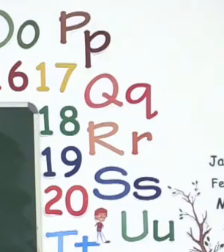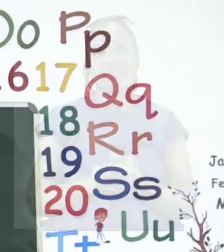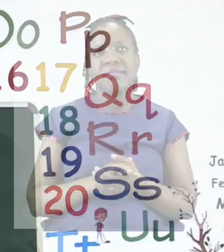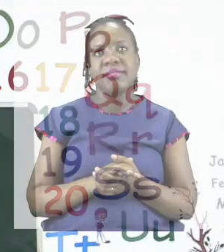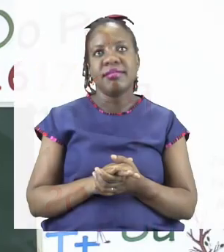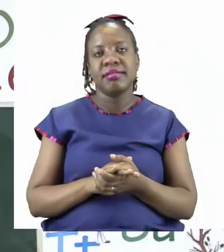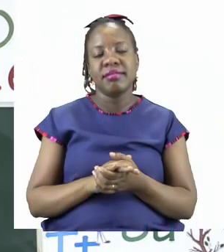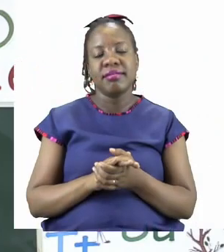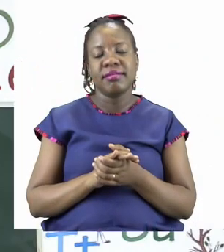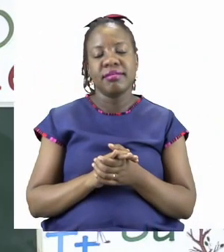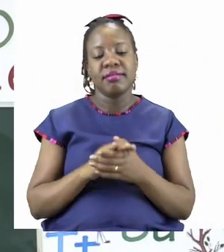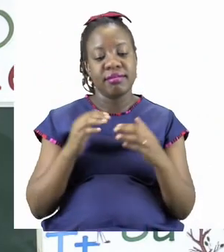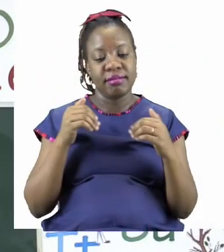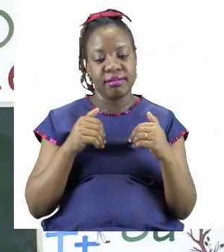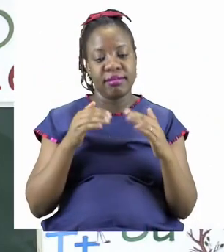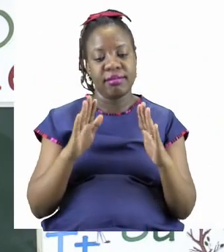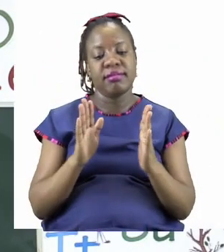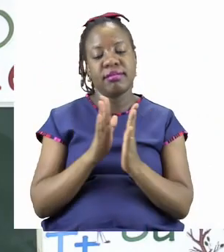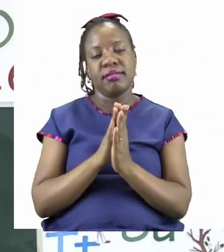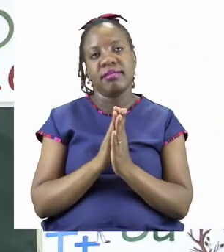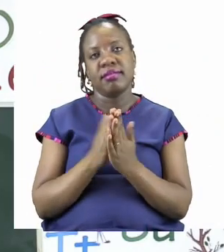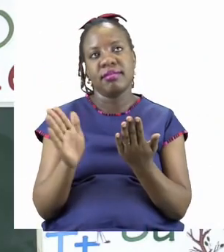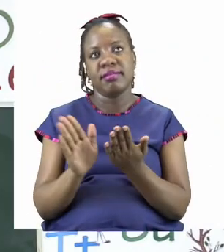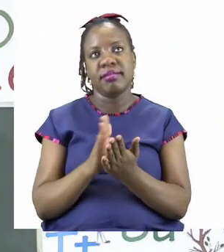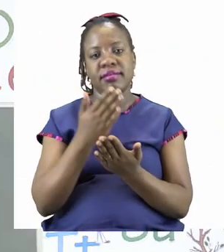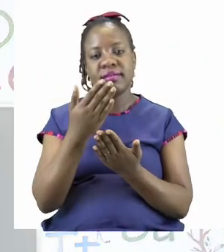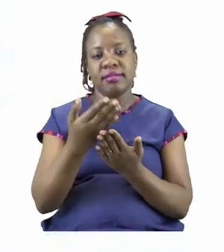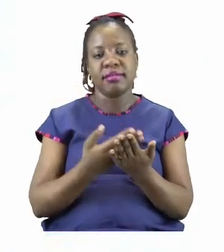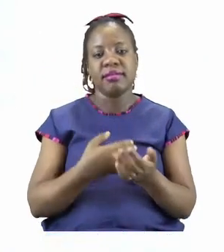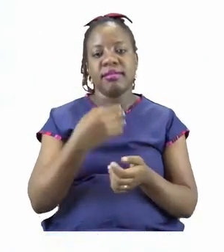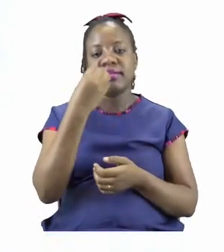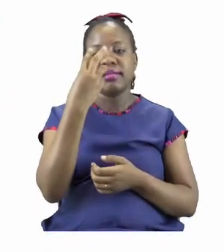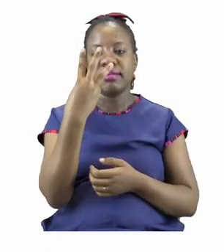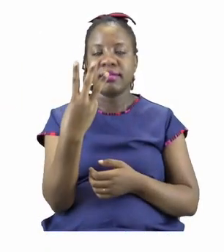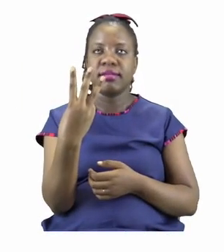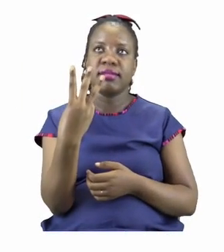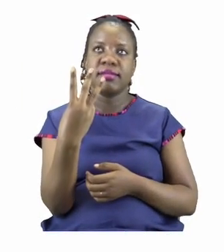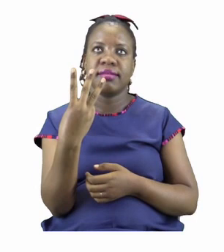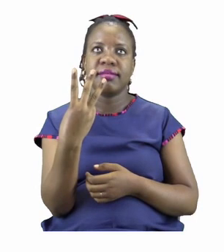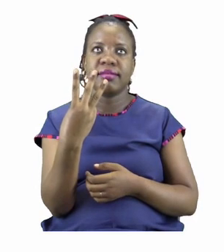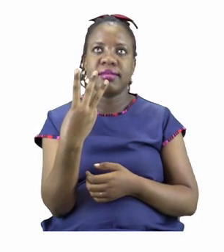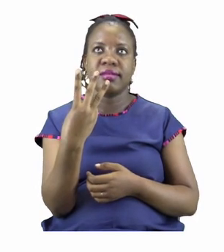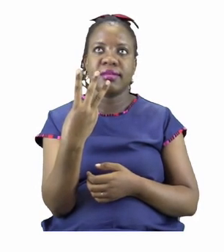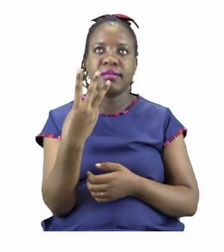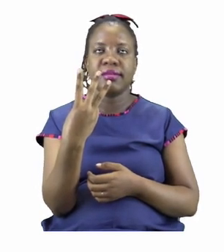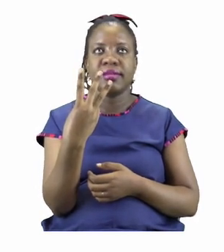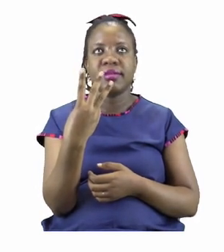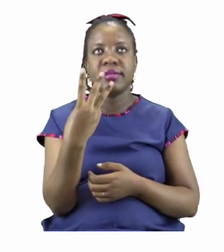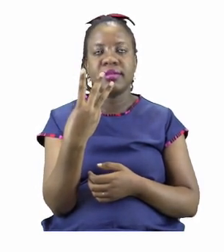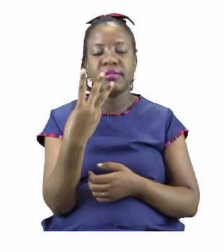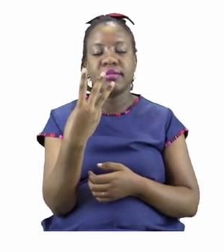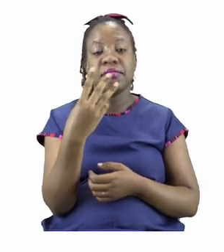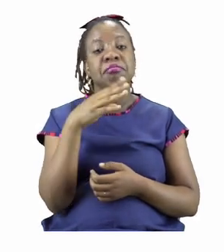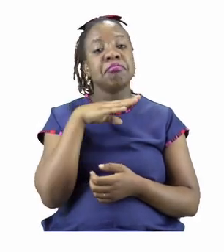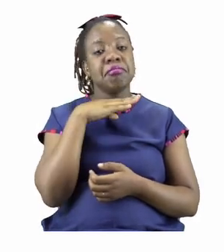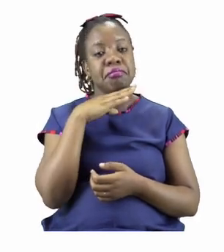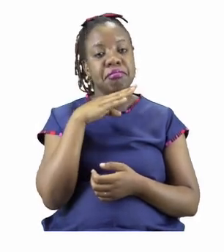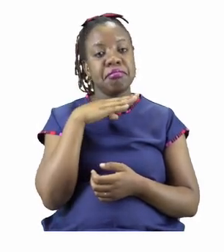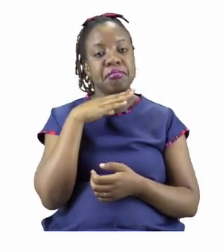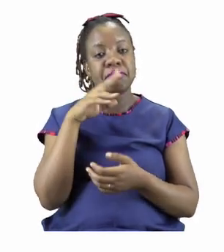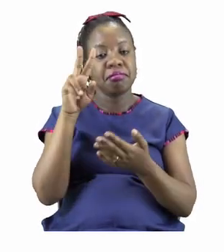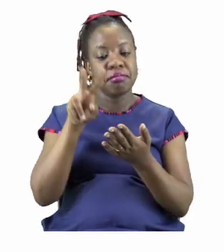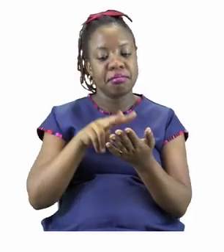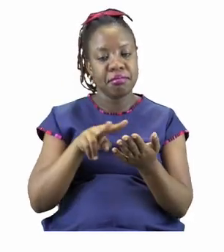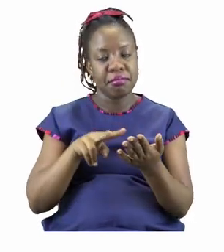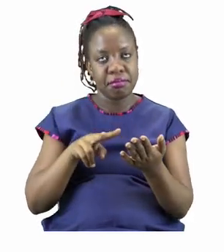For this part of our lesson, let's turn our booklets to page 3. Now here we have a reading